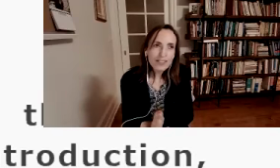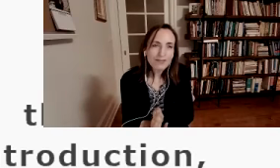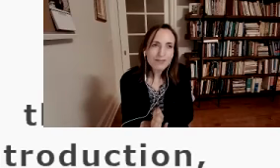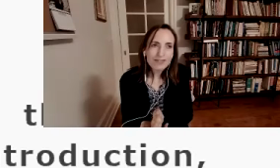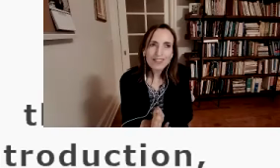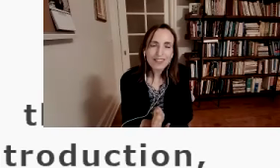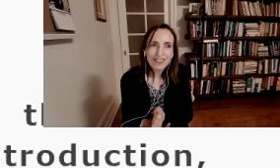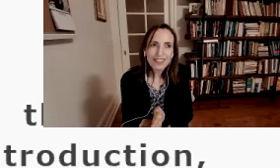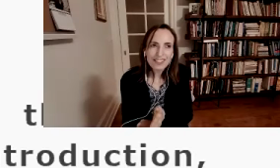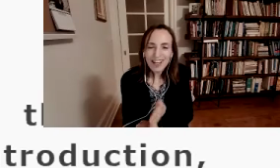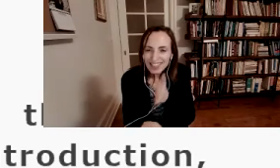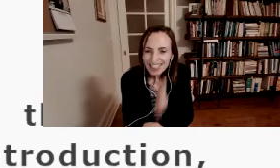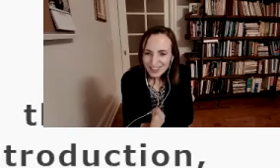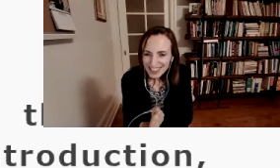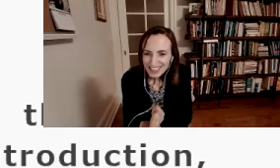there is a